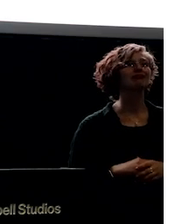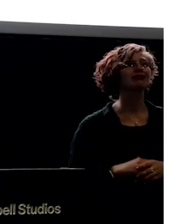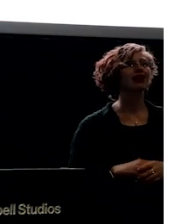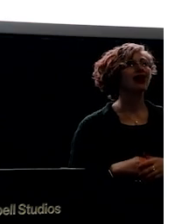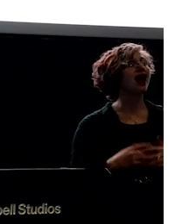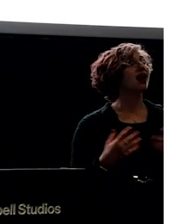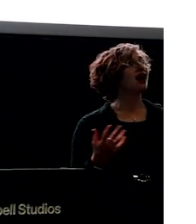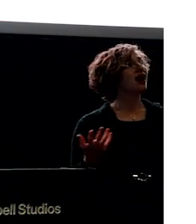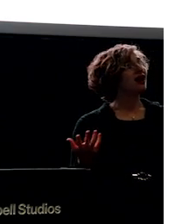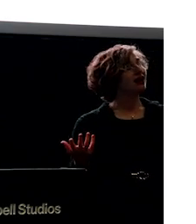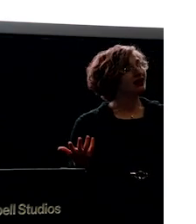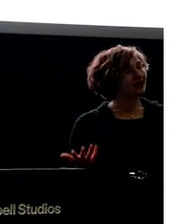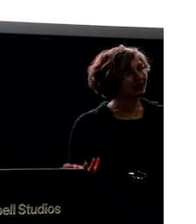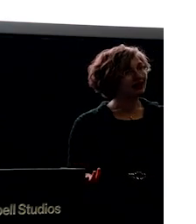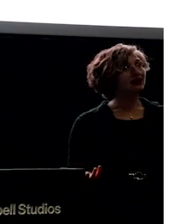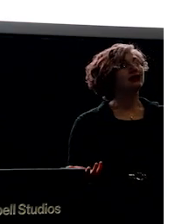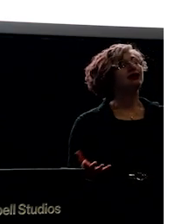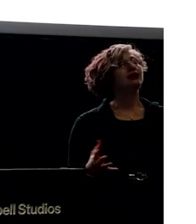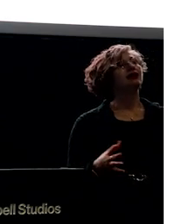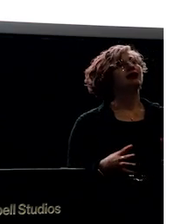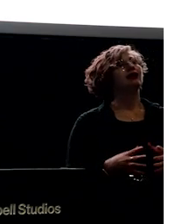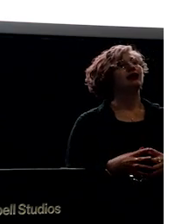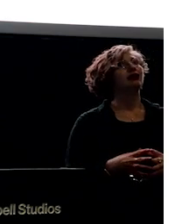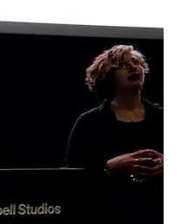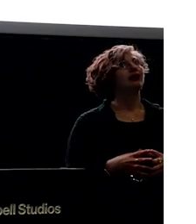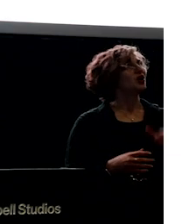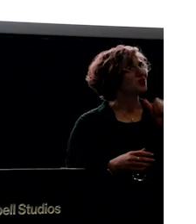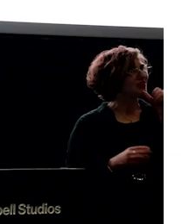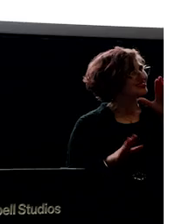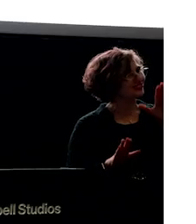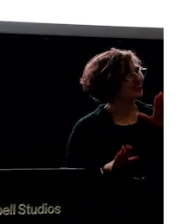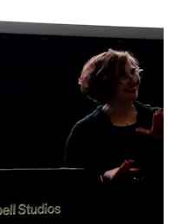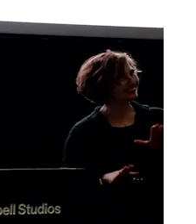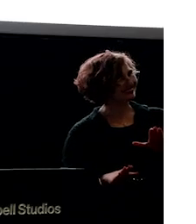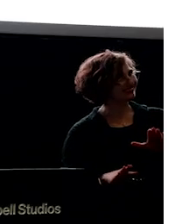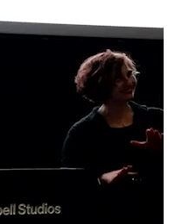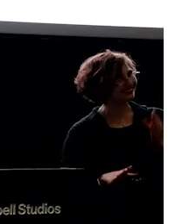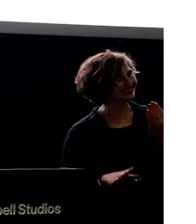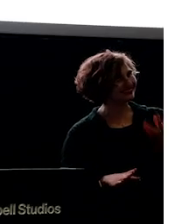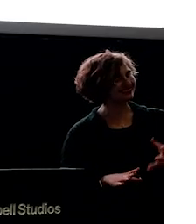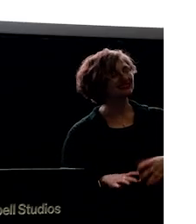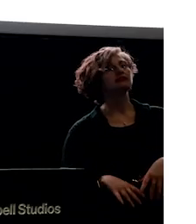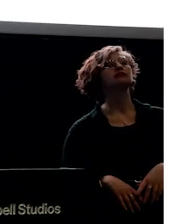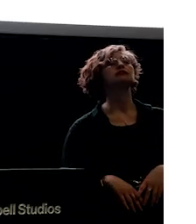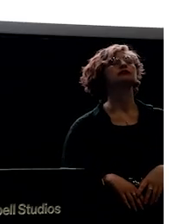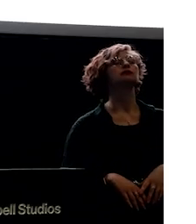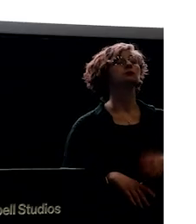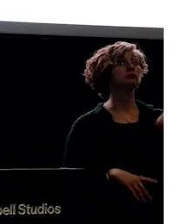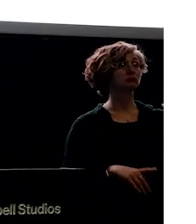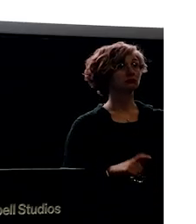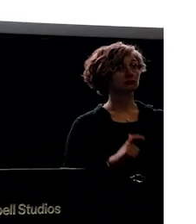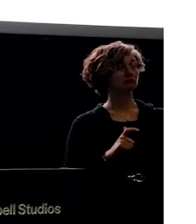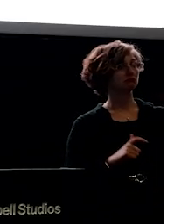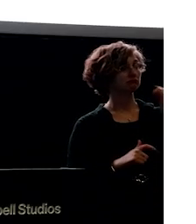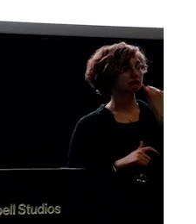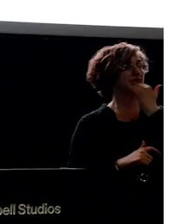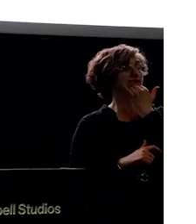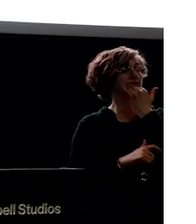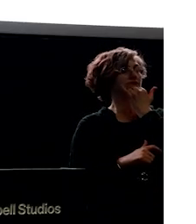Yeah, it was not that great. One big mistake that I